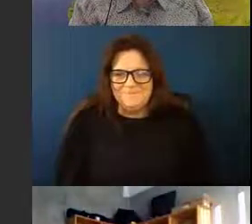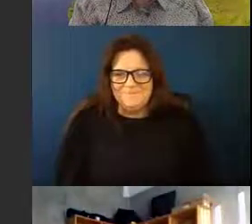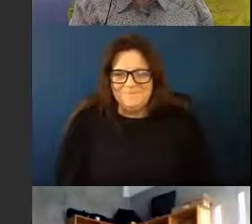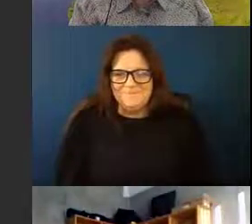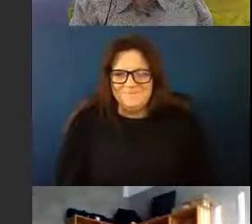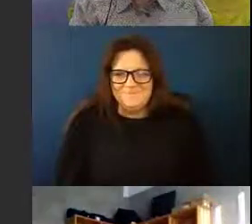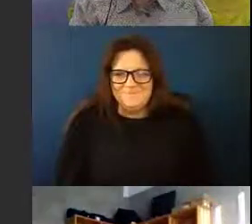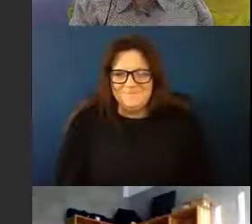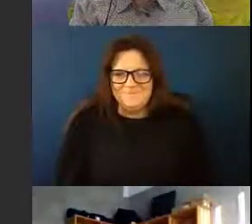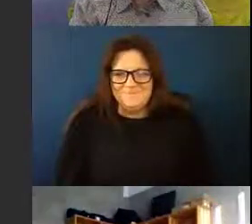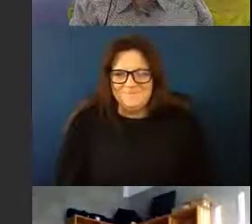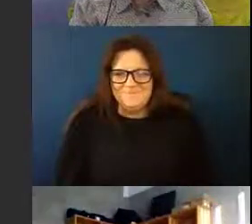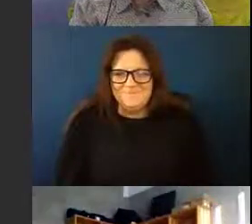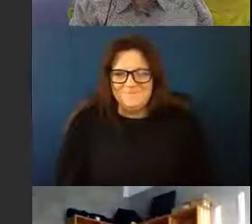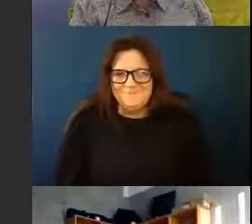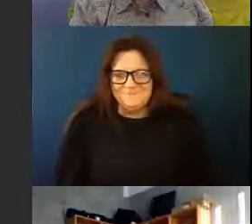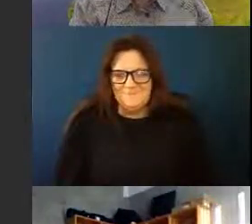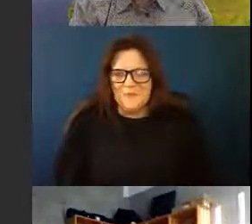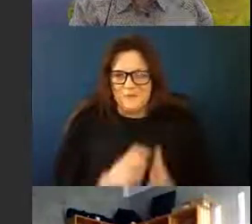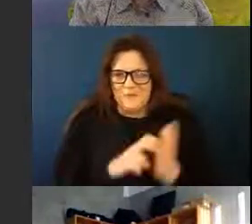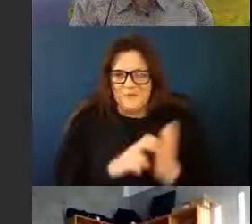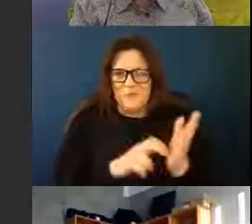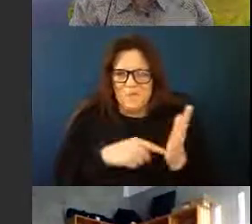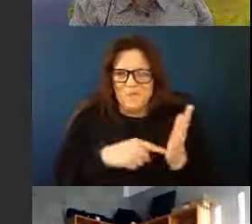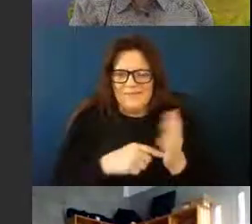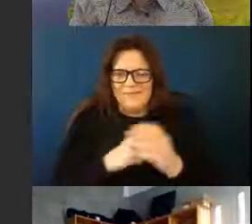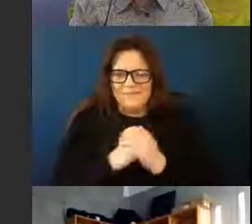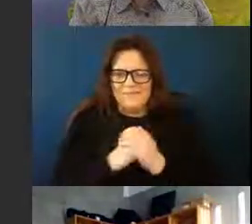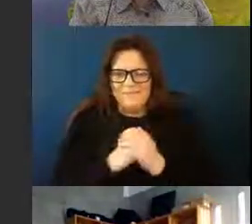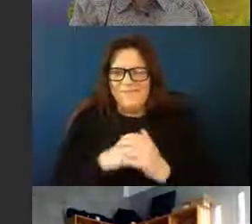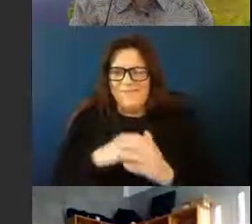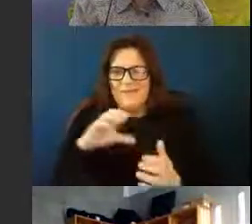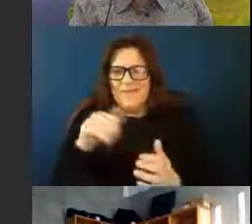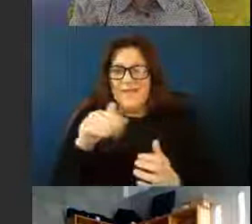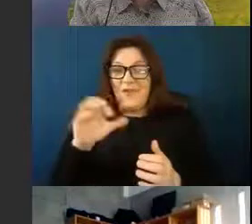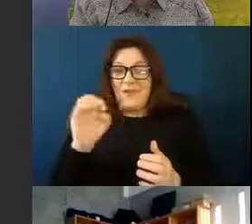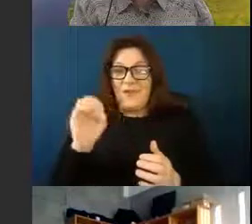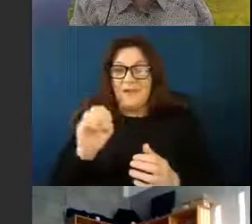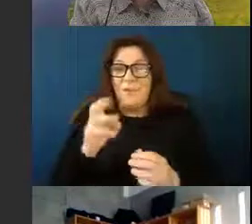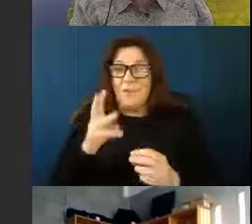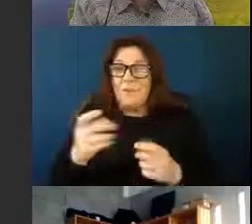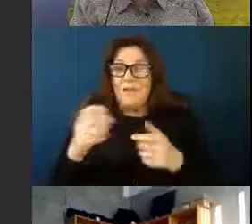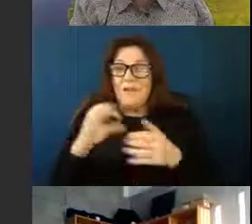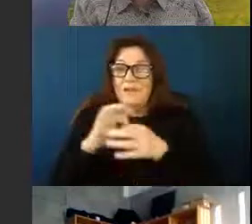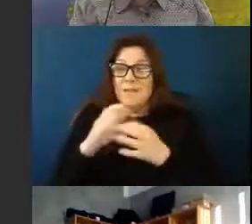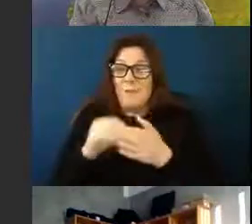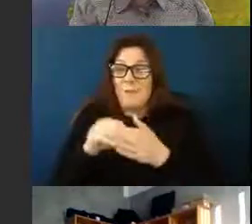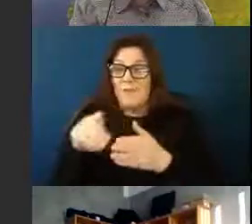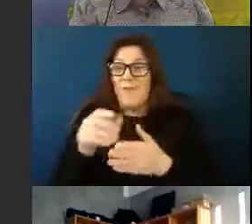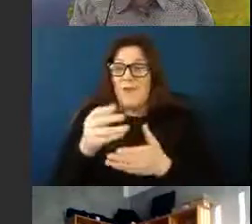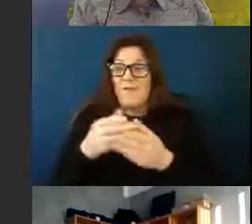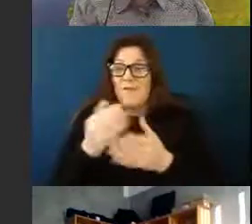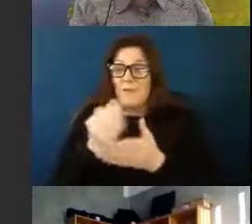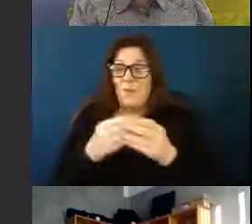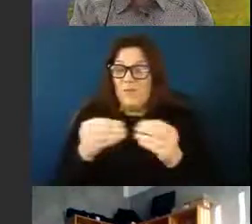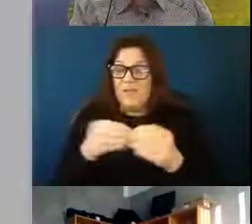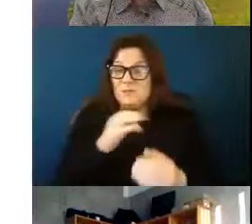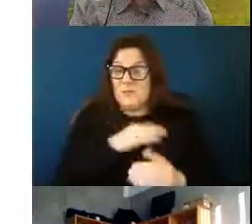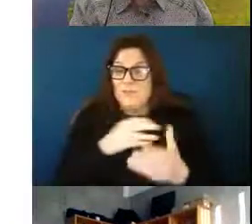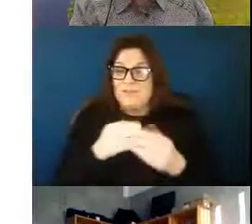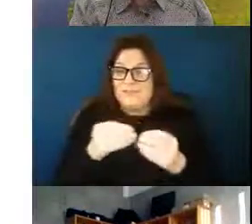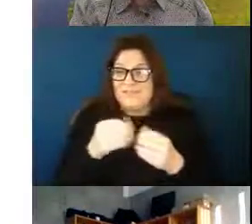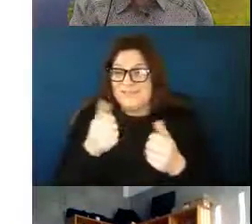Let me make a note of that. So Caroline will be in touch with you to send you a few goodies.